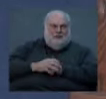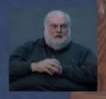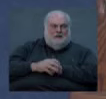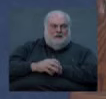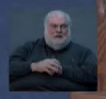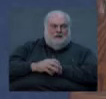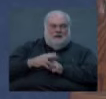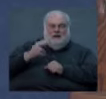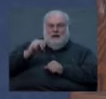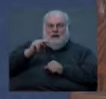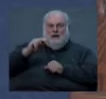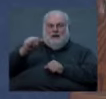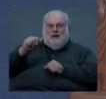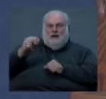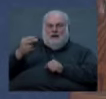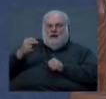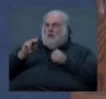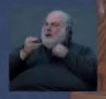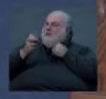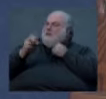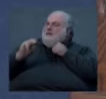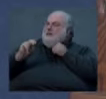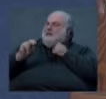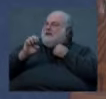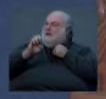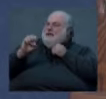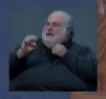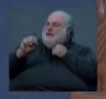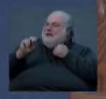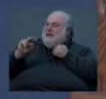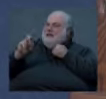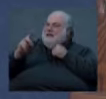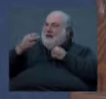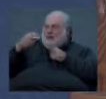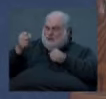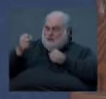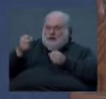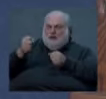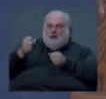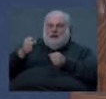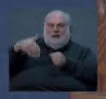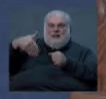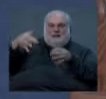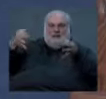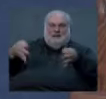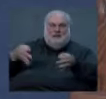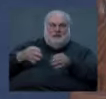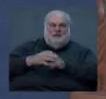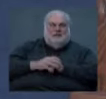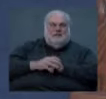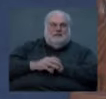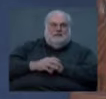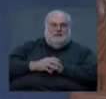My name is Hannah Robertson. I attend Eastham High School, and I am undecided.